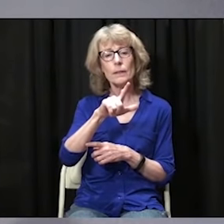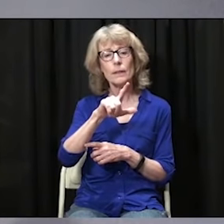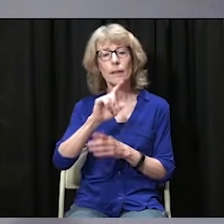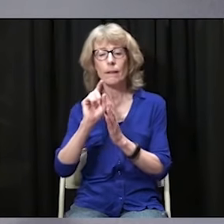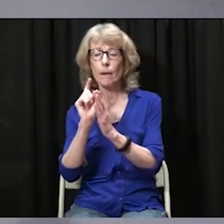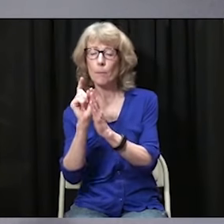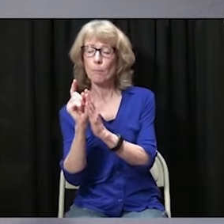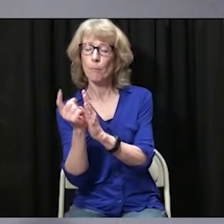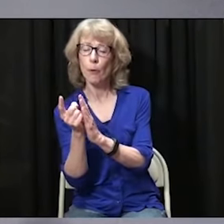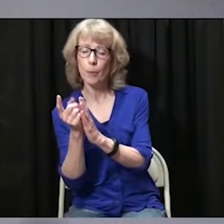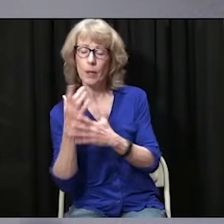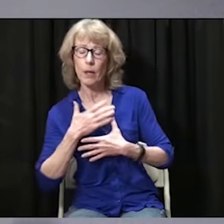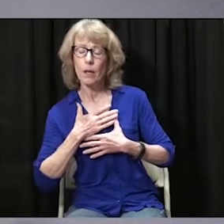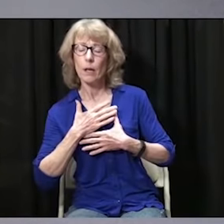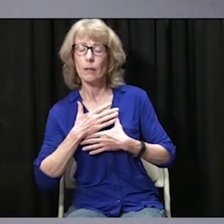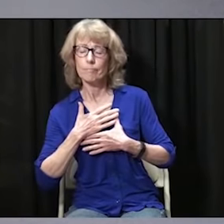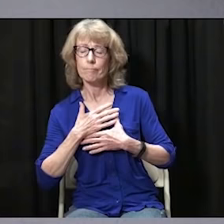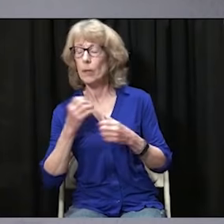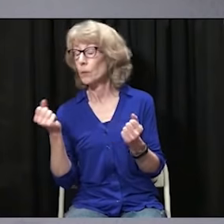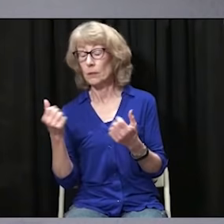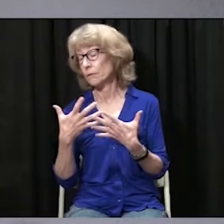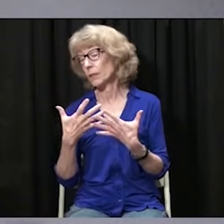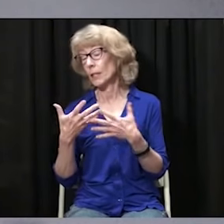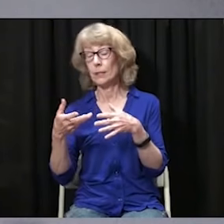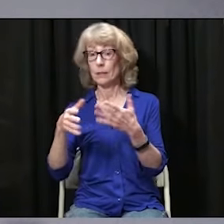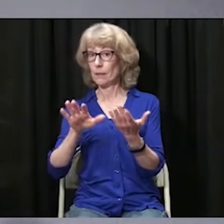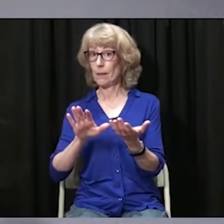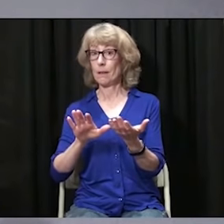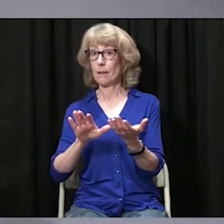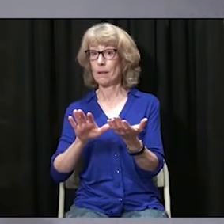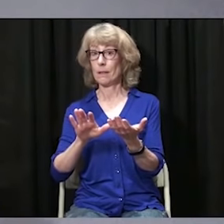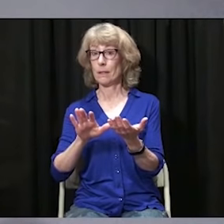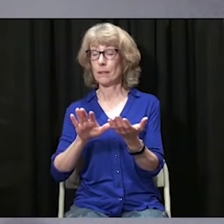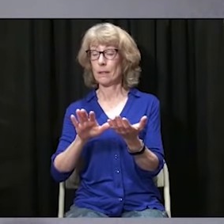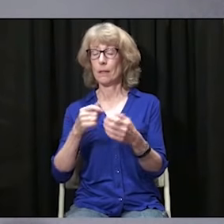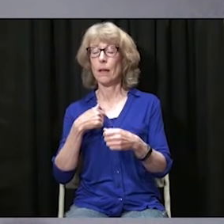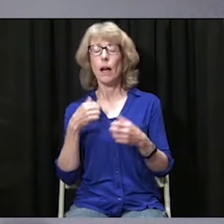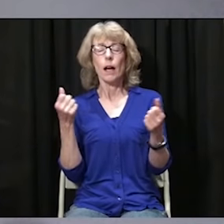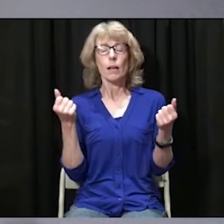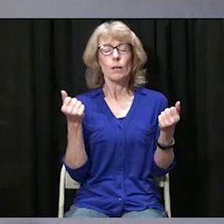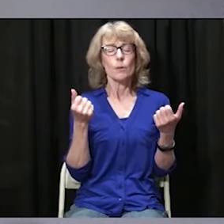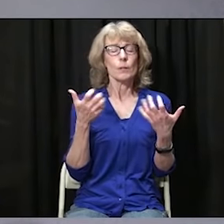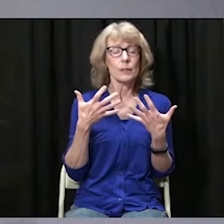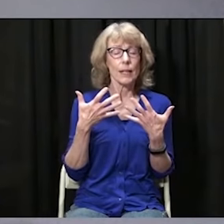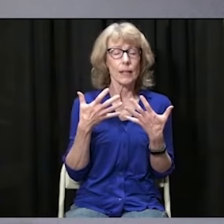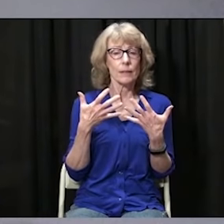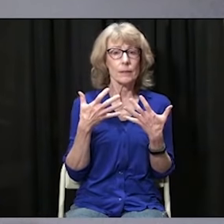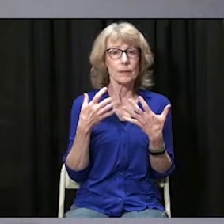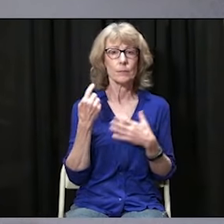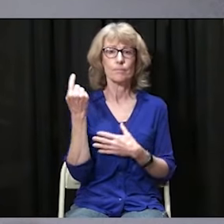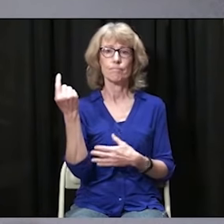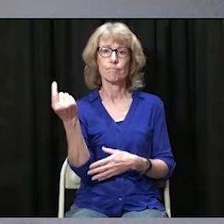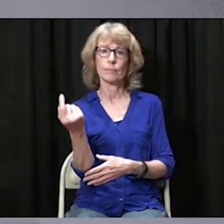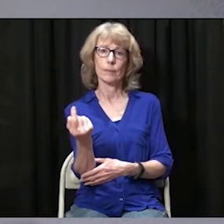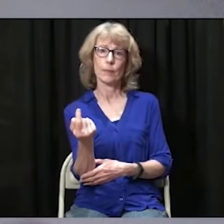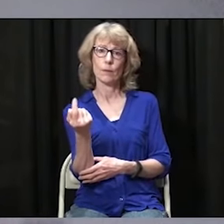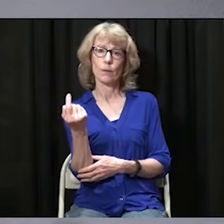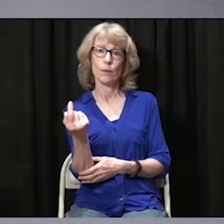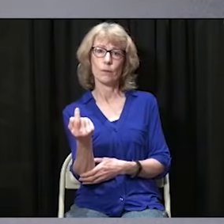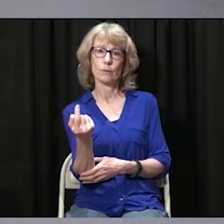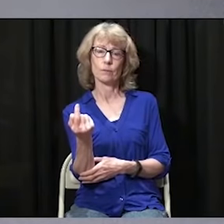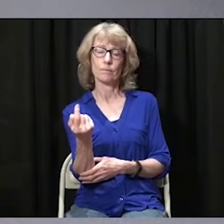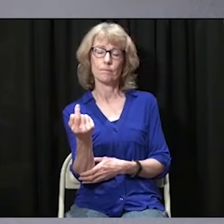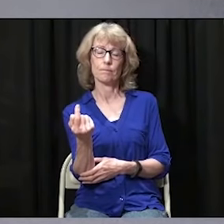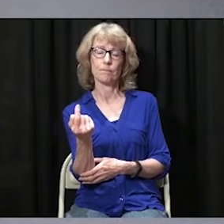I wasn't necessarily scared to die. I was scared of being alone.